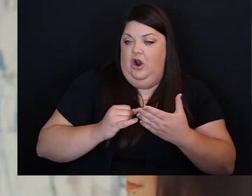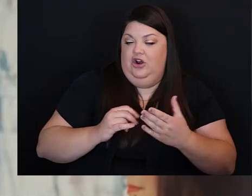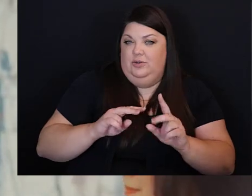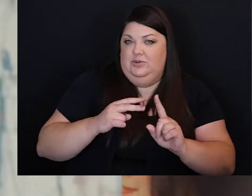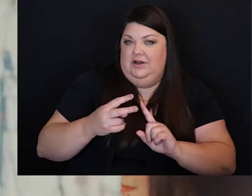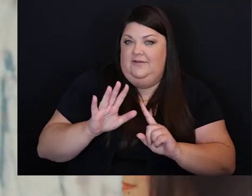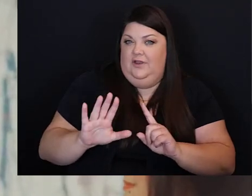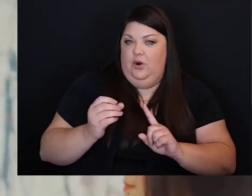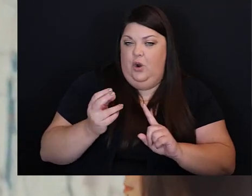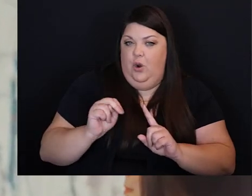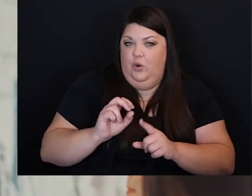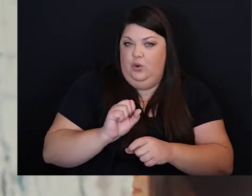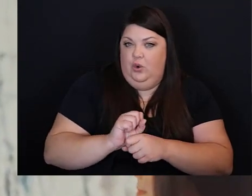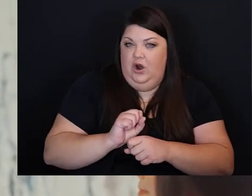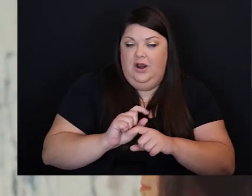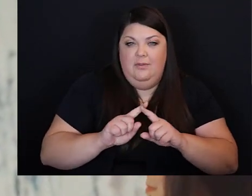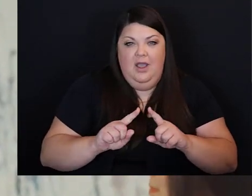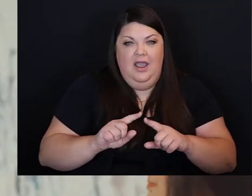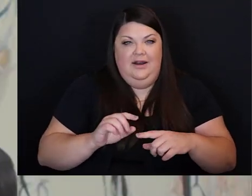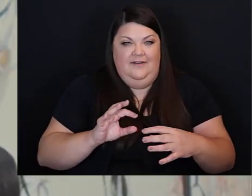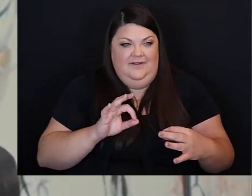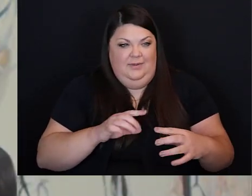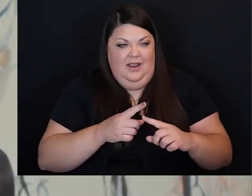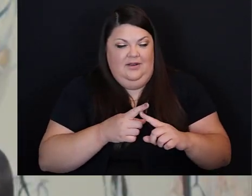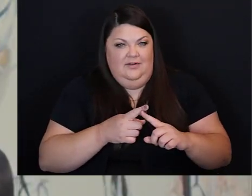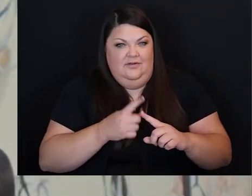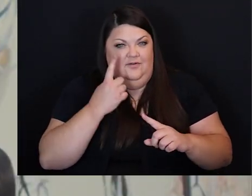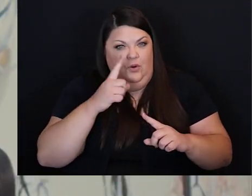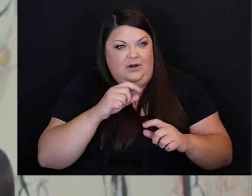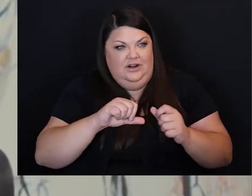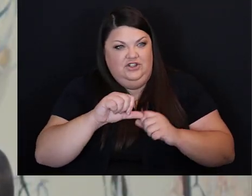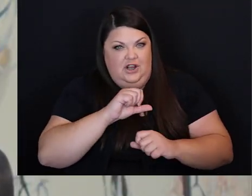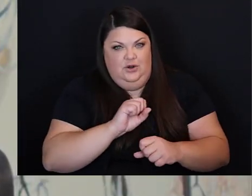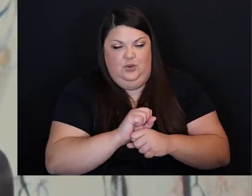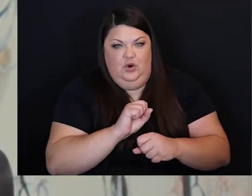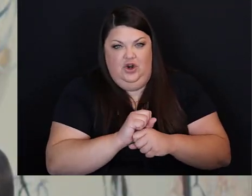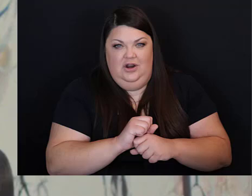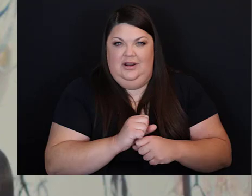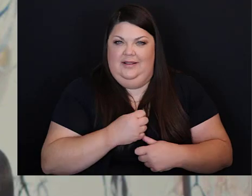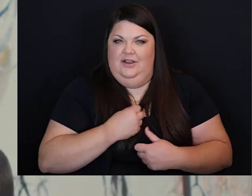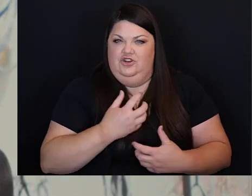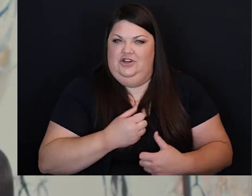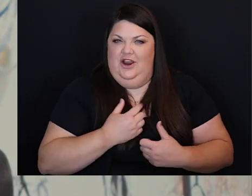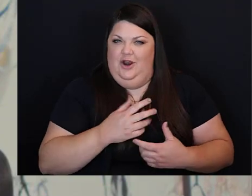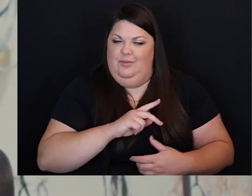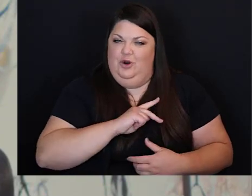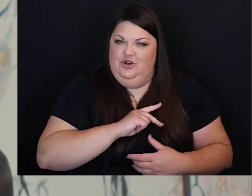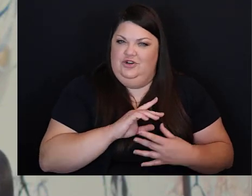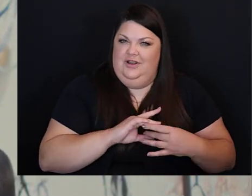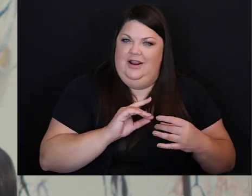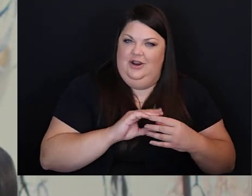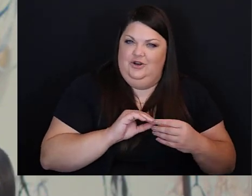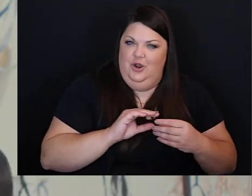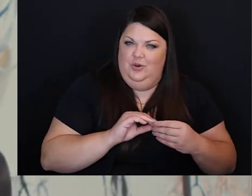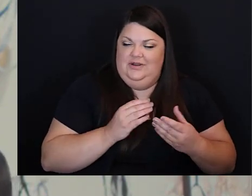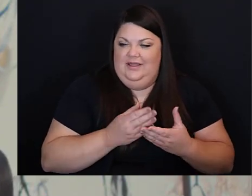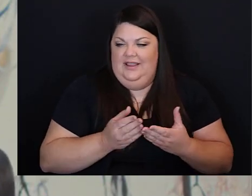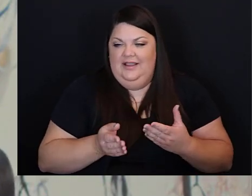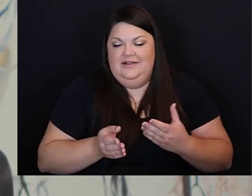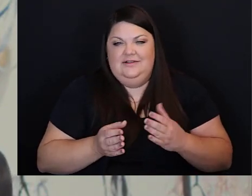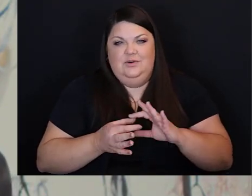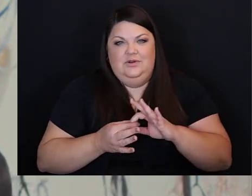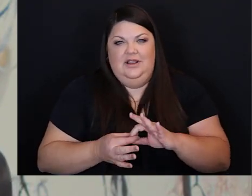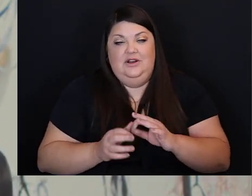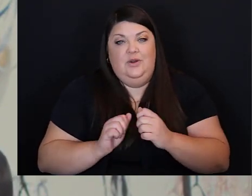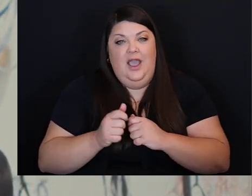on their own work, but on each other's work. And they also share a lot of personal anecdotes and things that relate